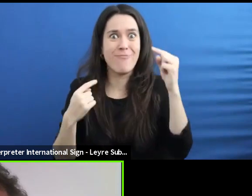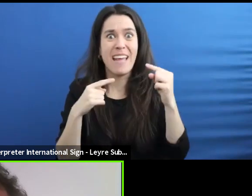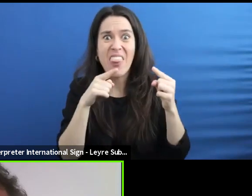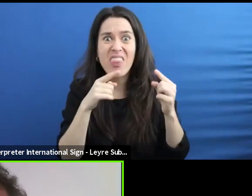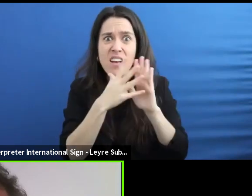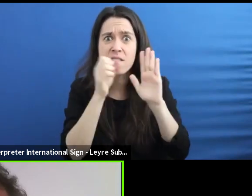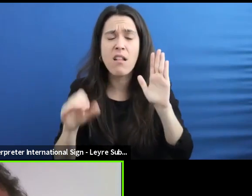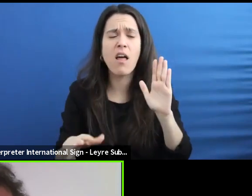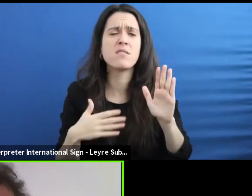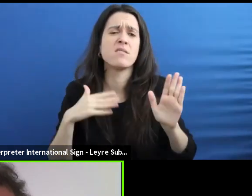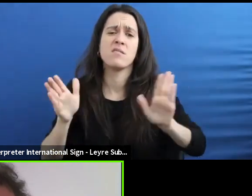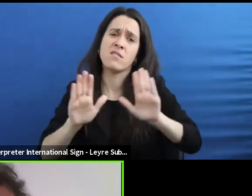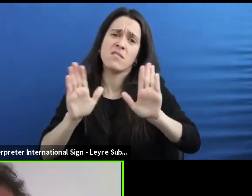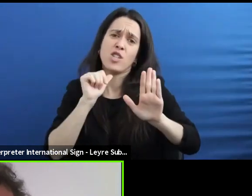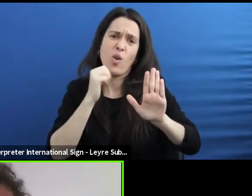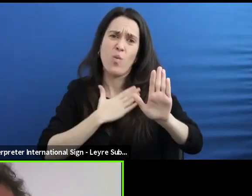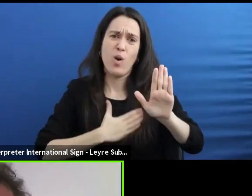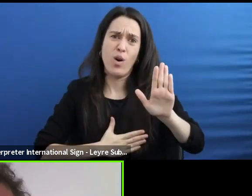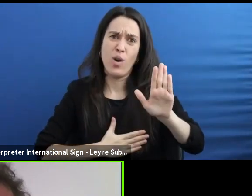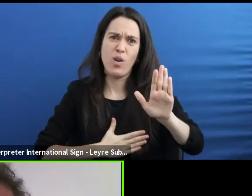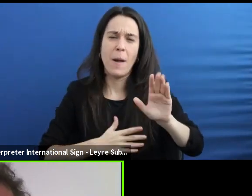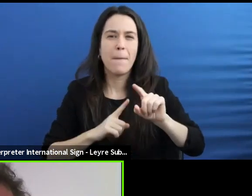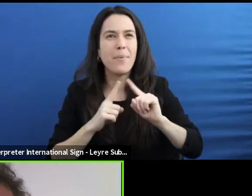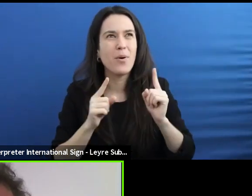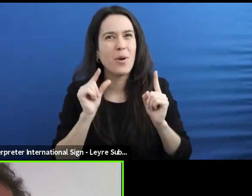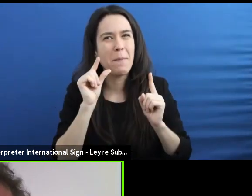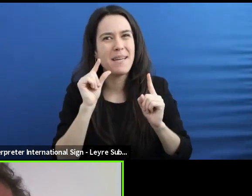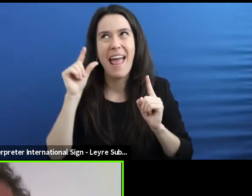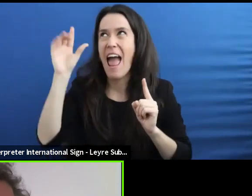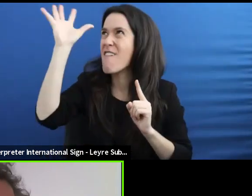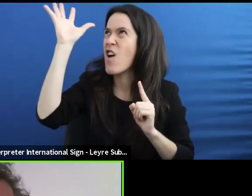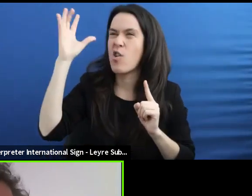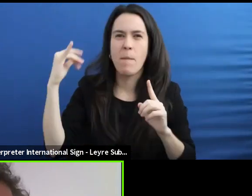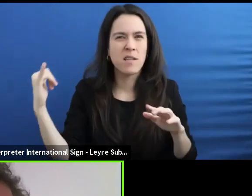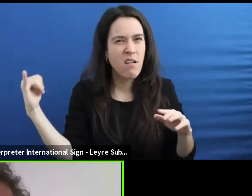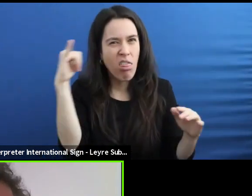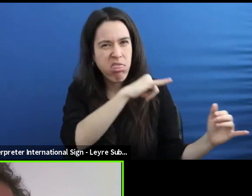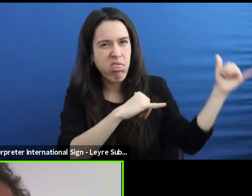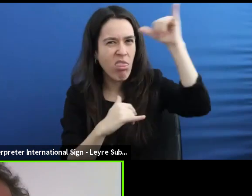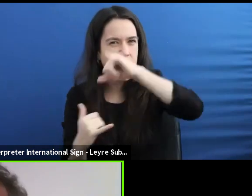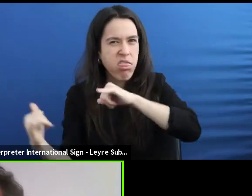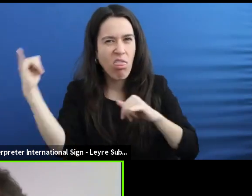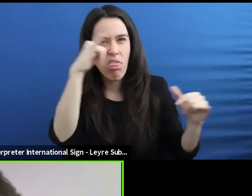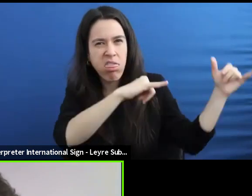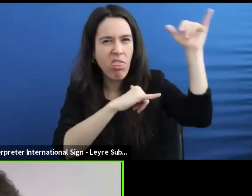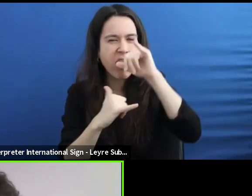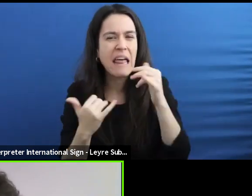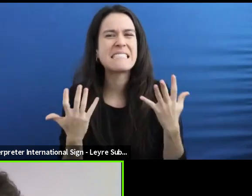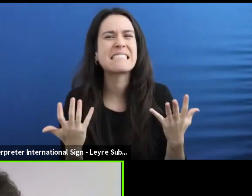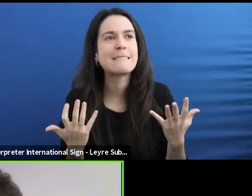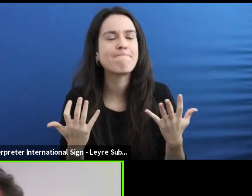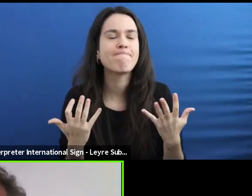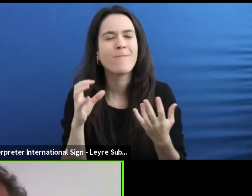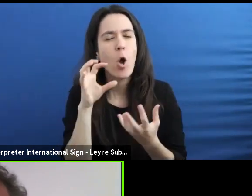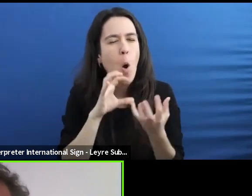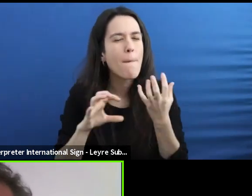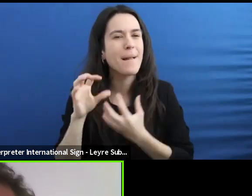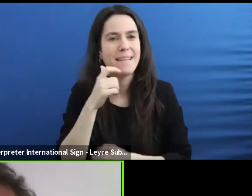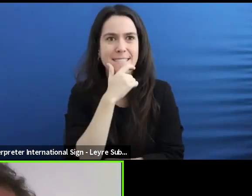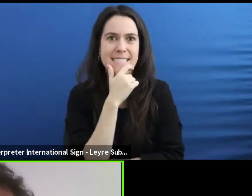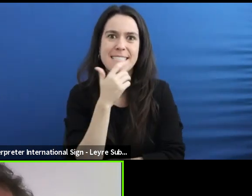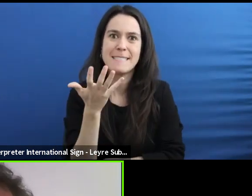with environmental issues. This is a very difficult conundrum, and it's made even more difficult because